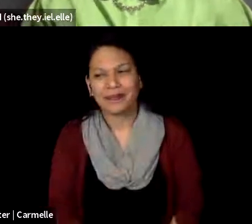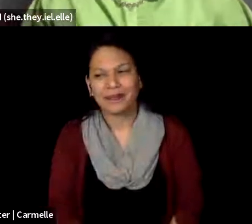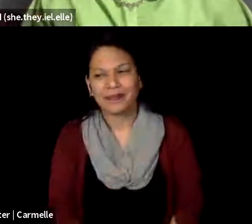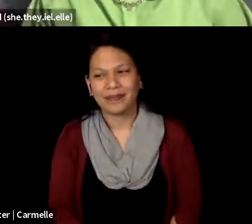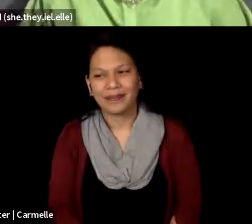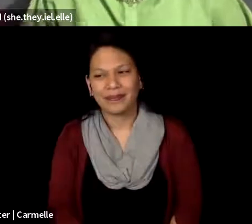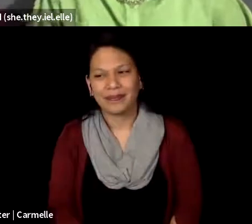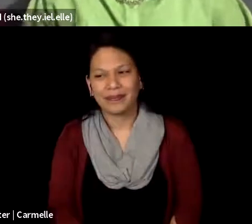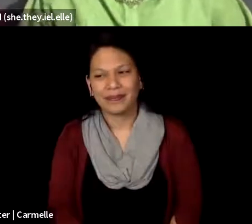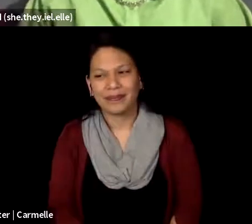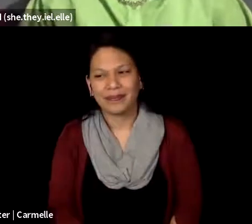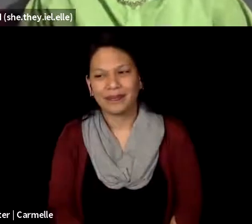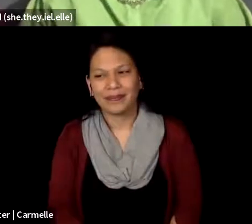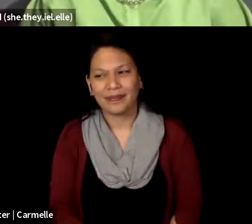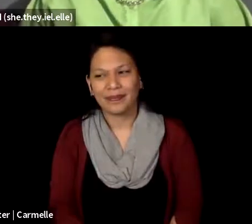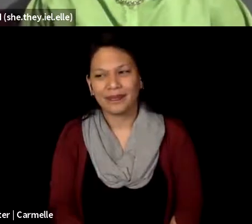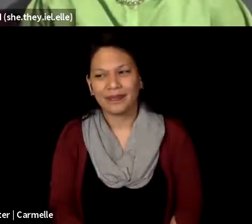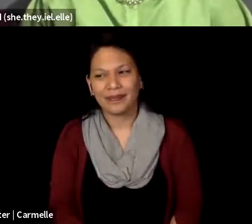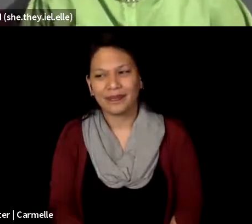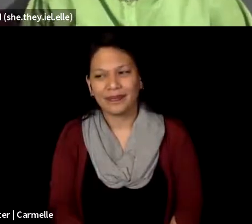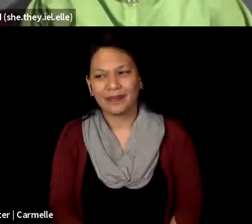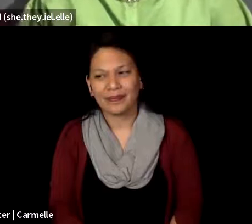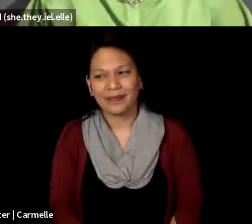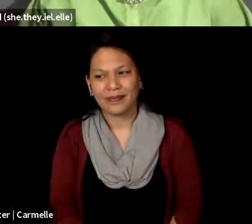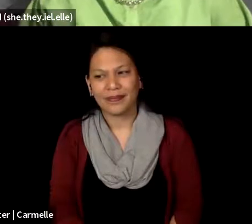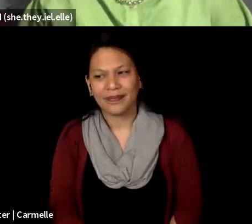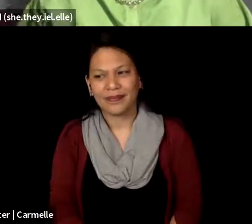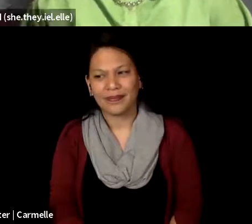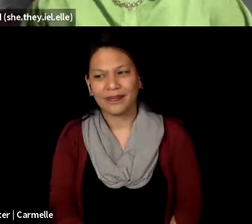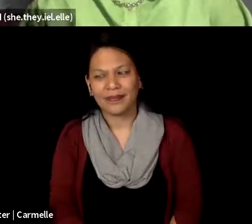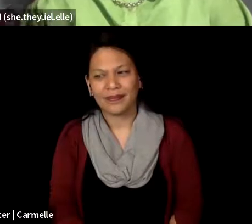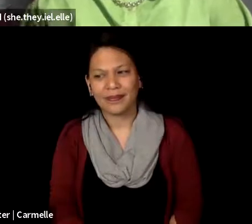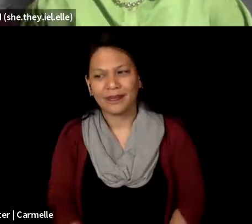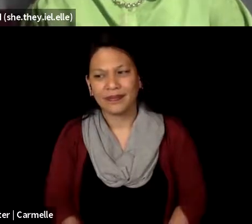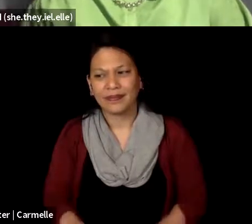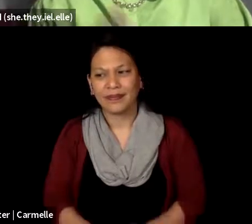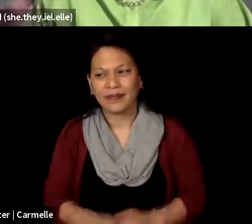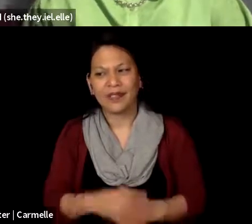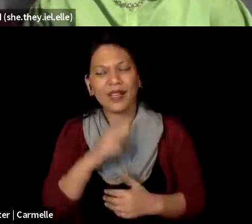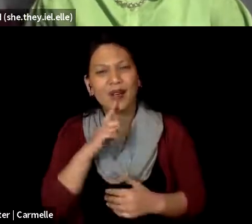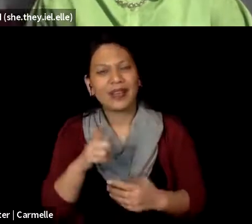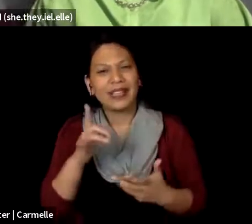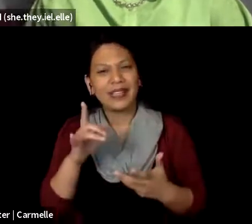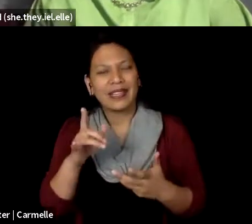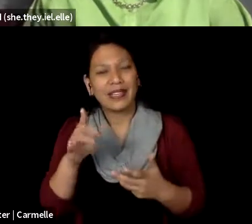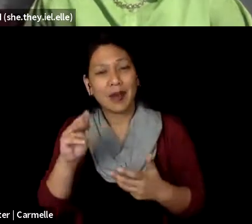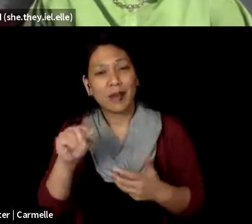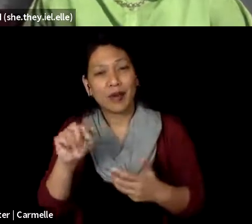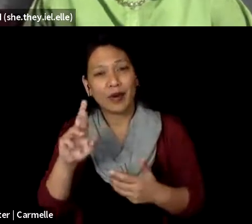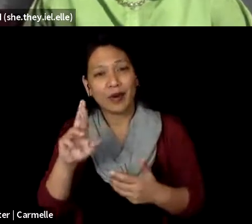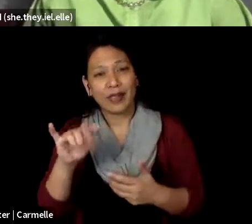Merlin speaking. Yeah, I think it's really, like, from what you're saying, like, it's really interesting to just think about all of these